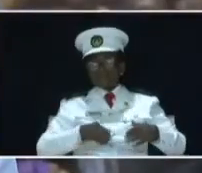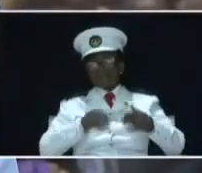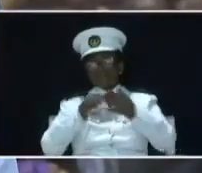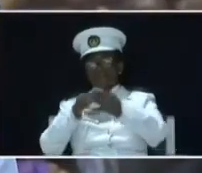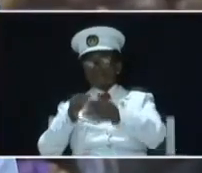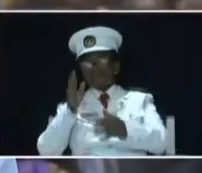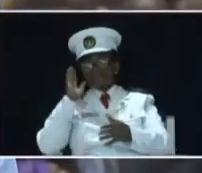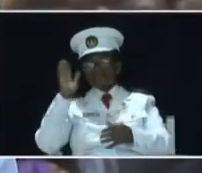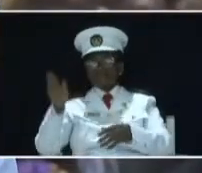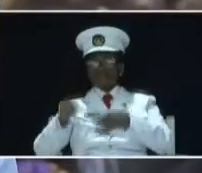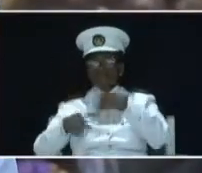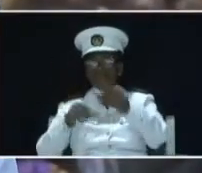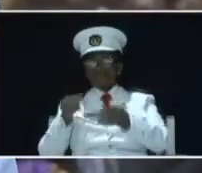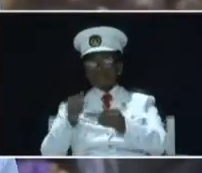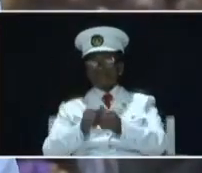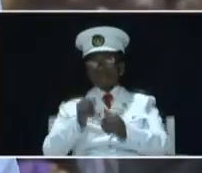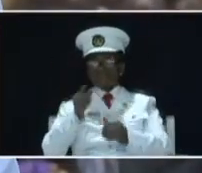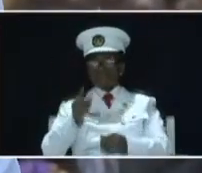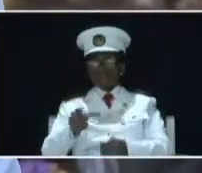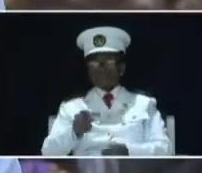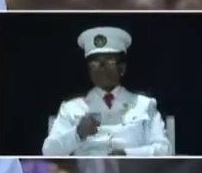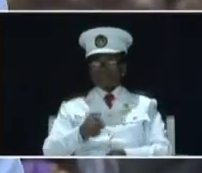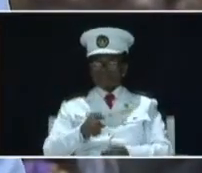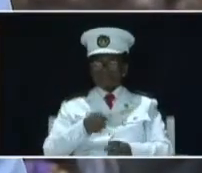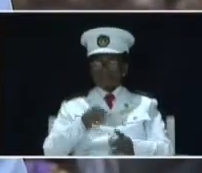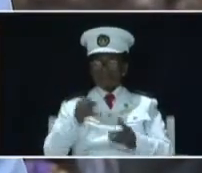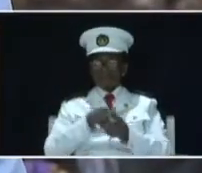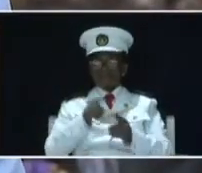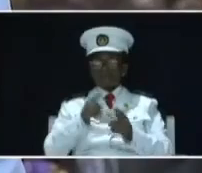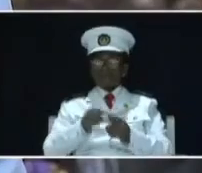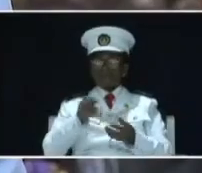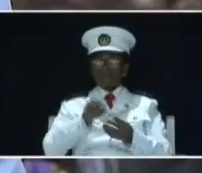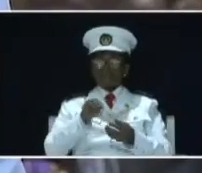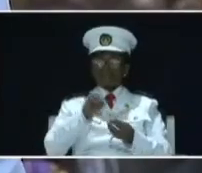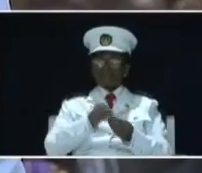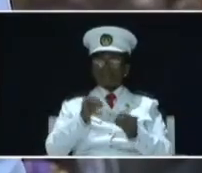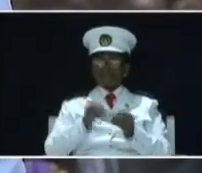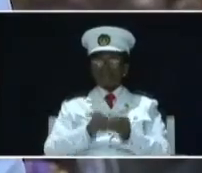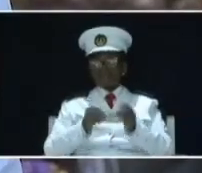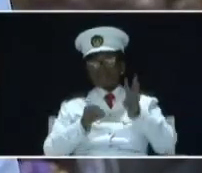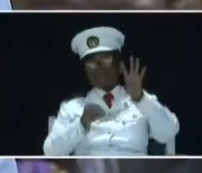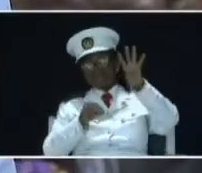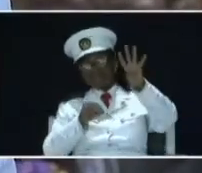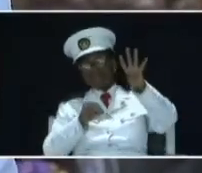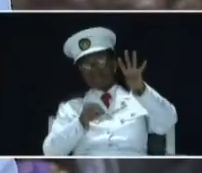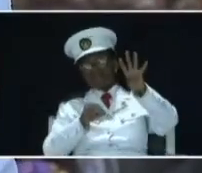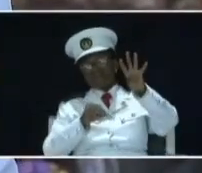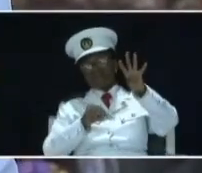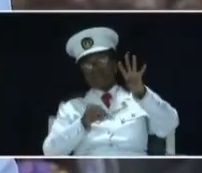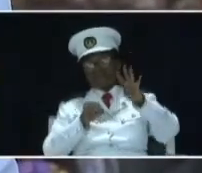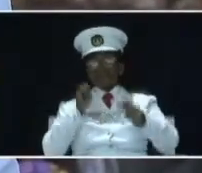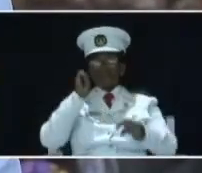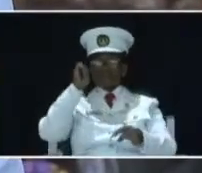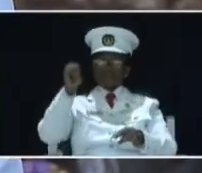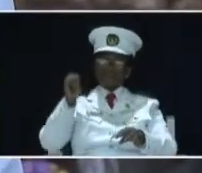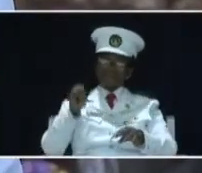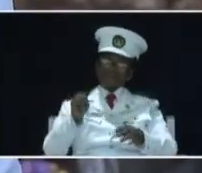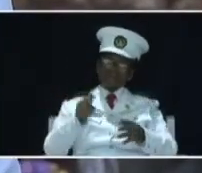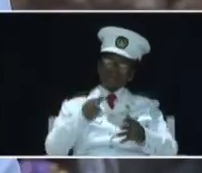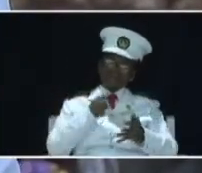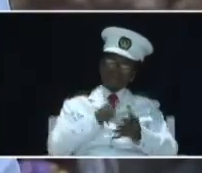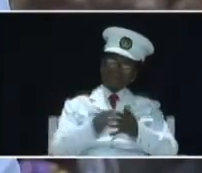And then number three, is it number three or four? Number four, he equips them.